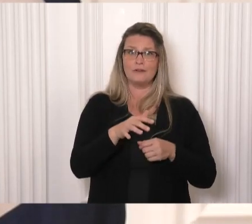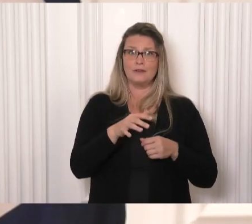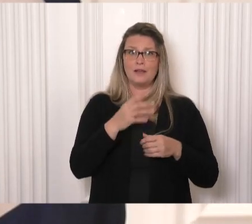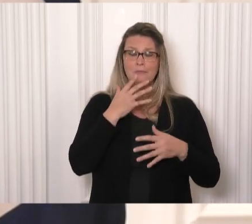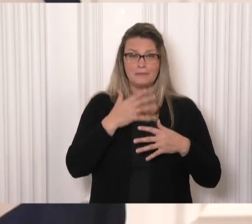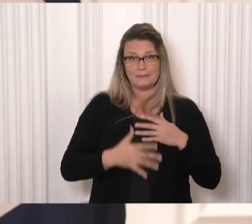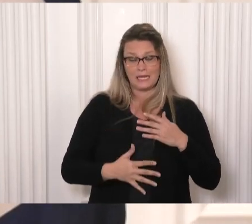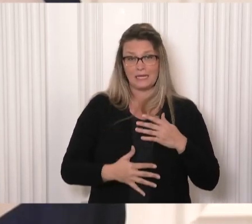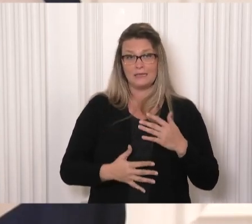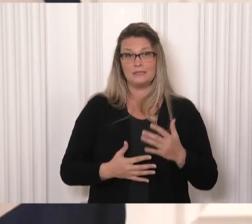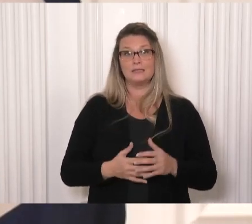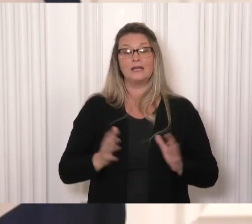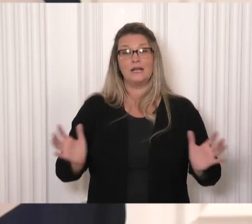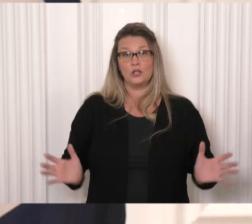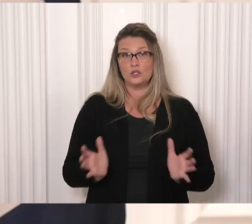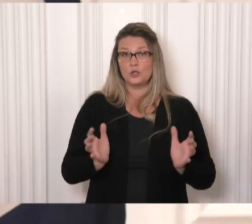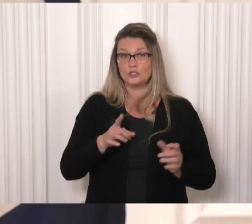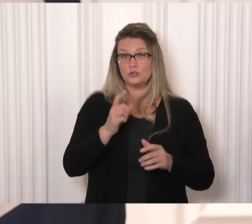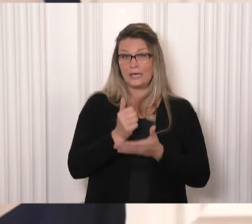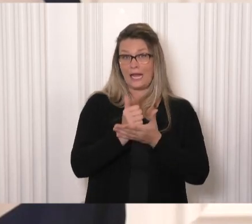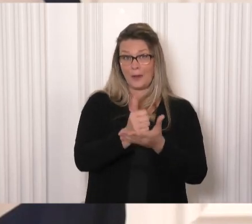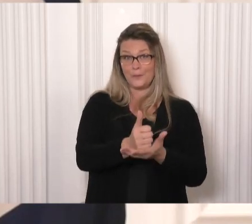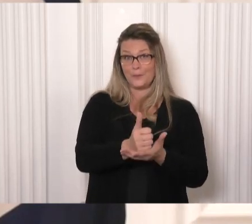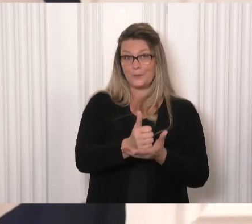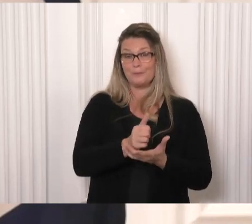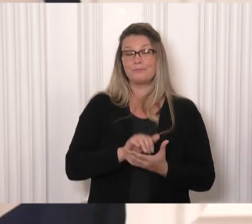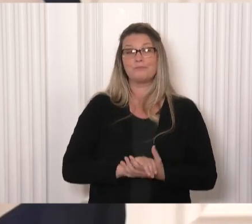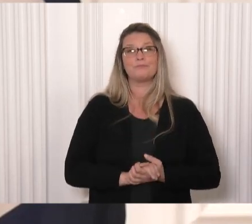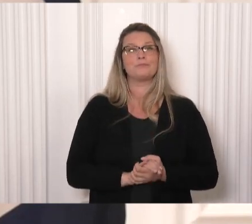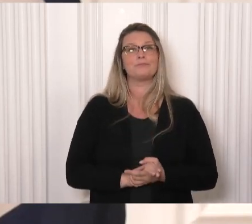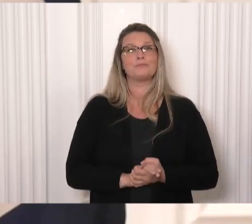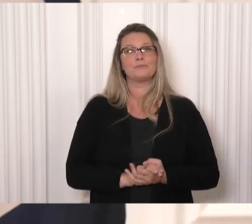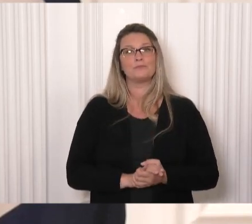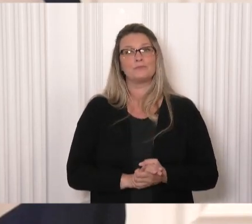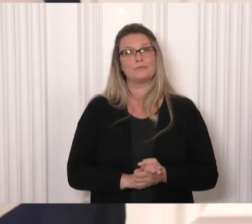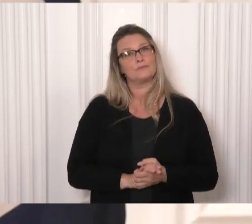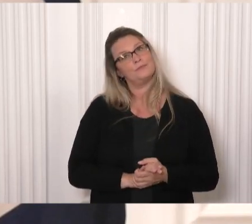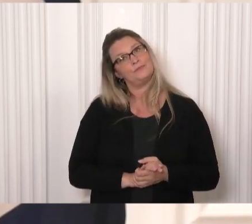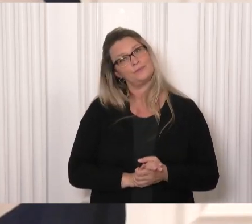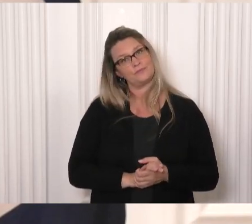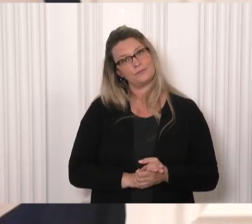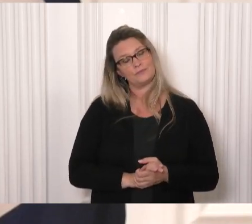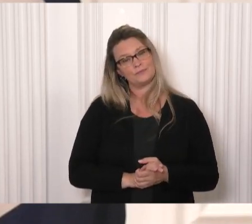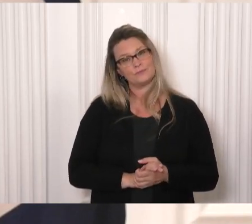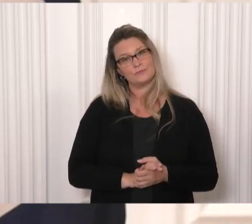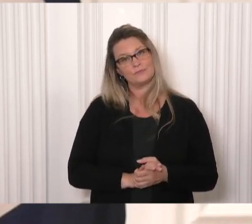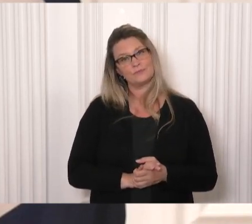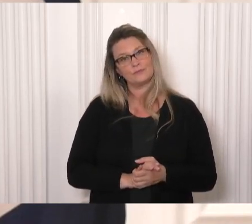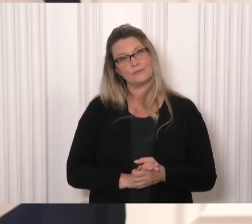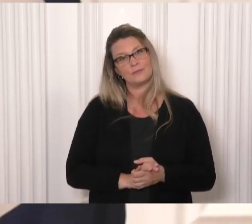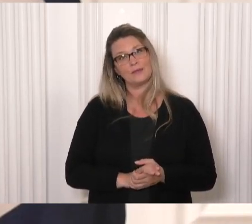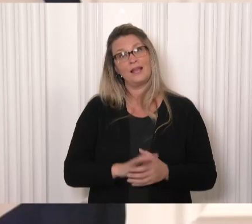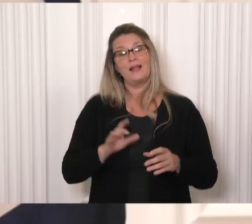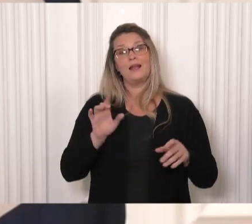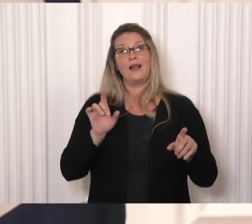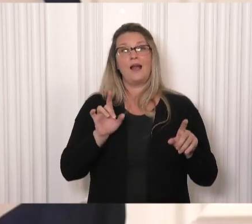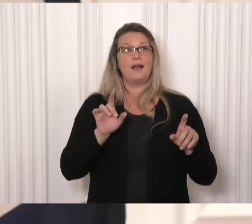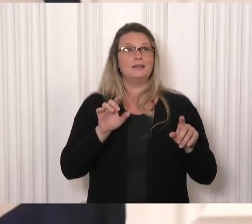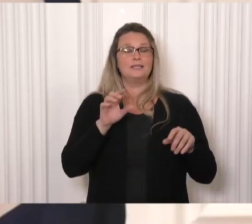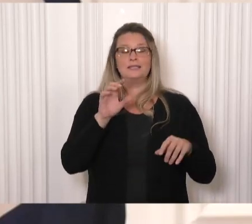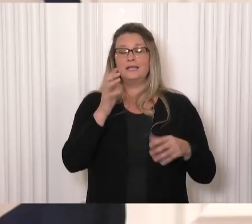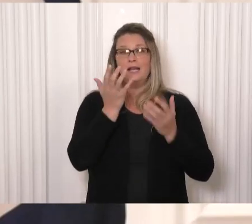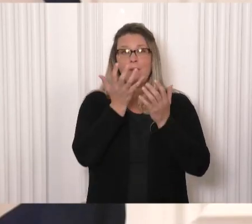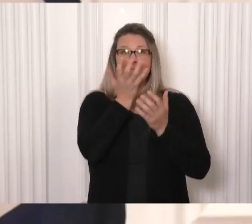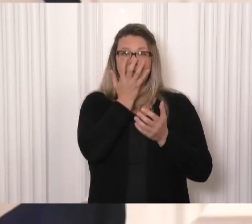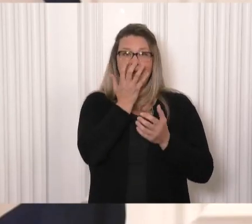way, shape, form, or fashion to help there if you can. You know, from the standpoint of supplies, whether they be masks